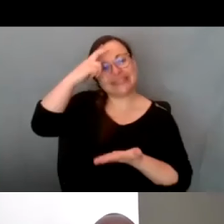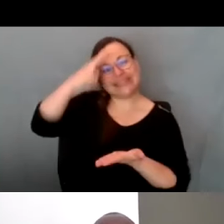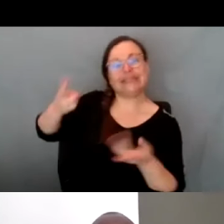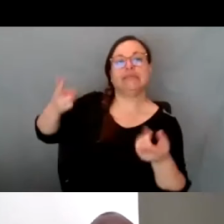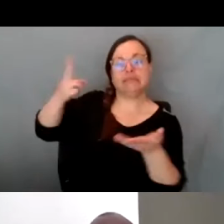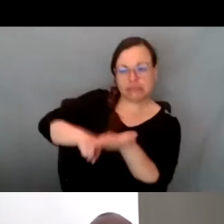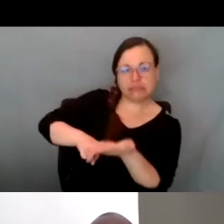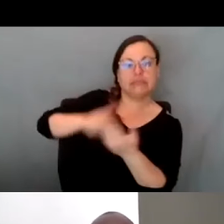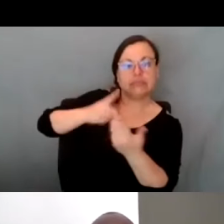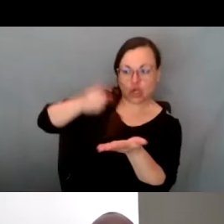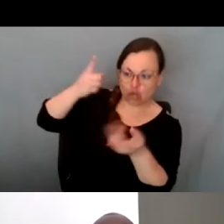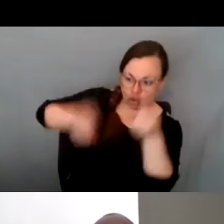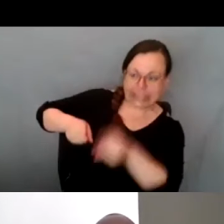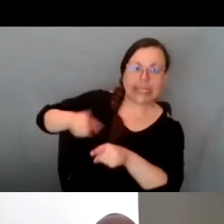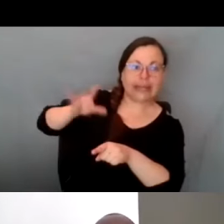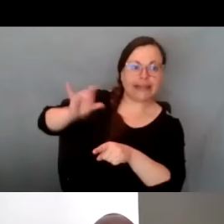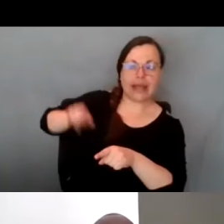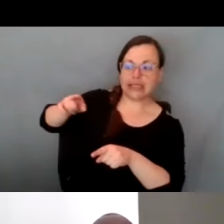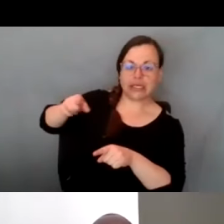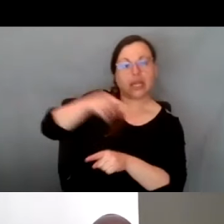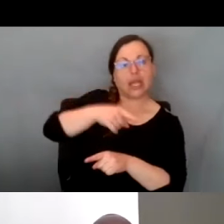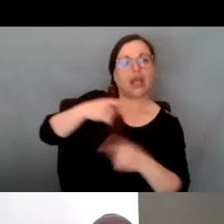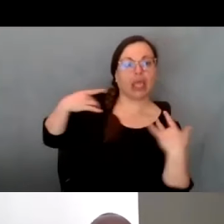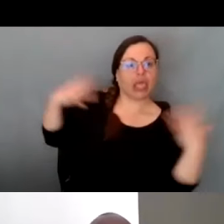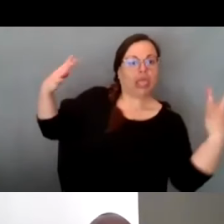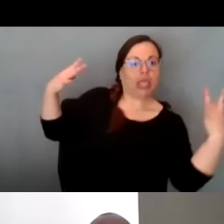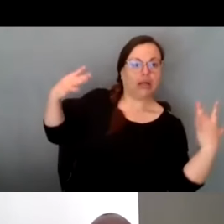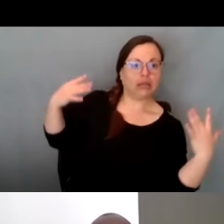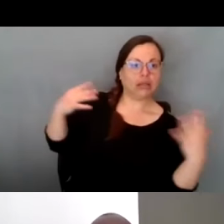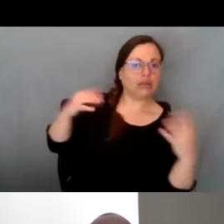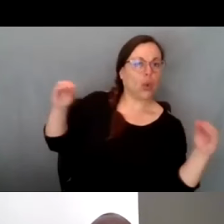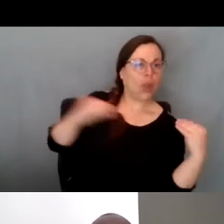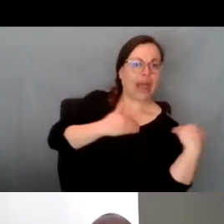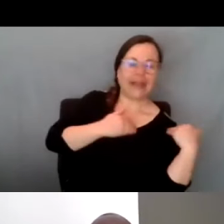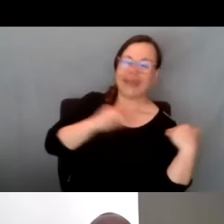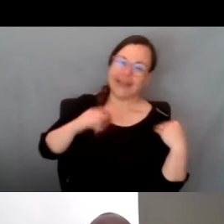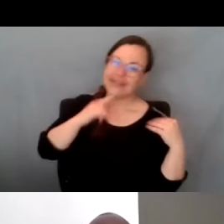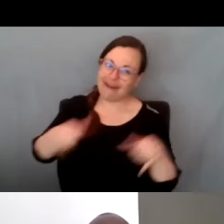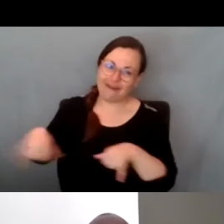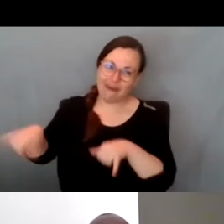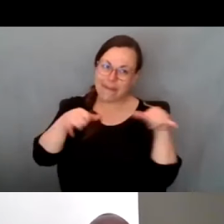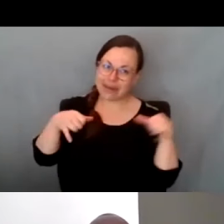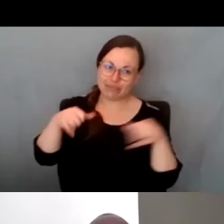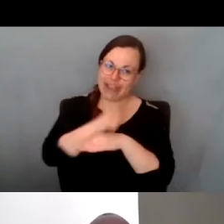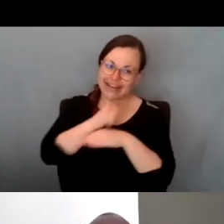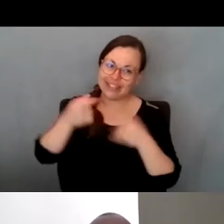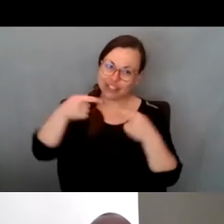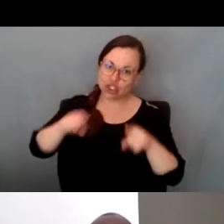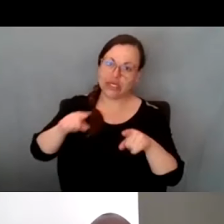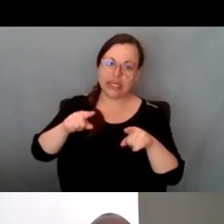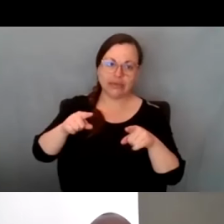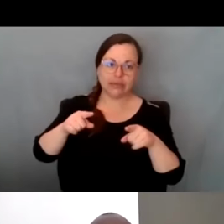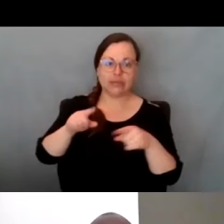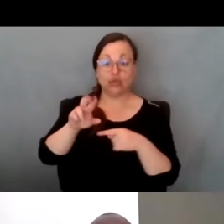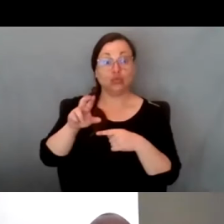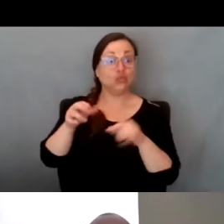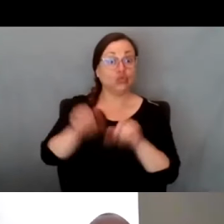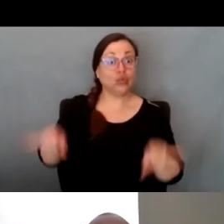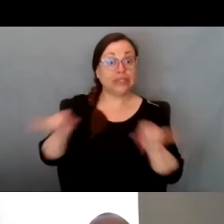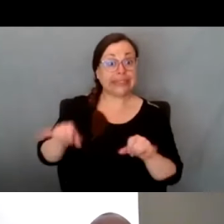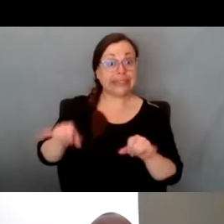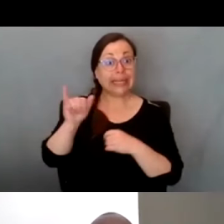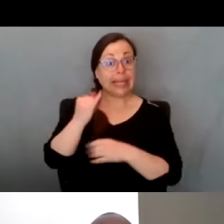liability document, which is not common practice indeed during routine immunization